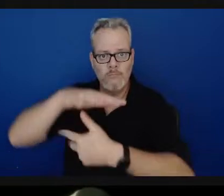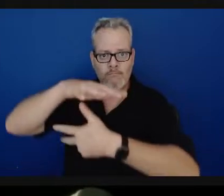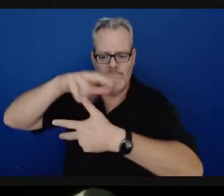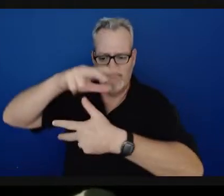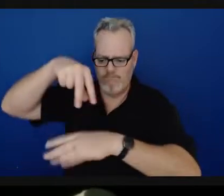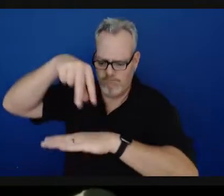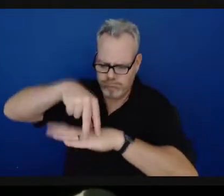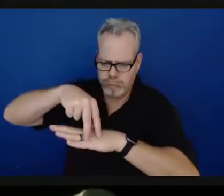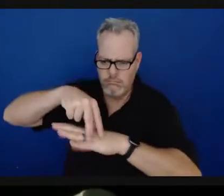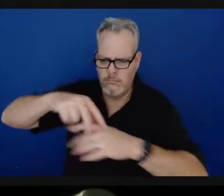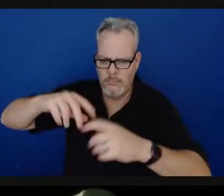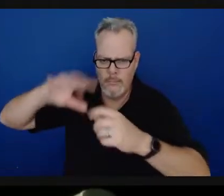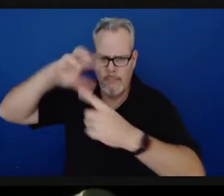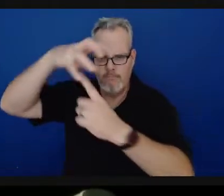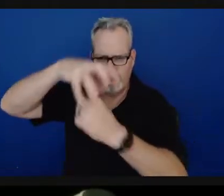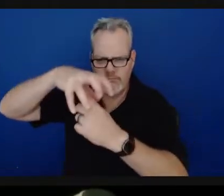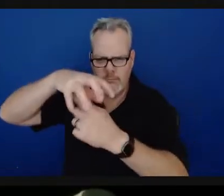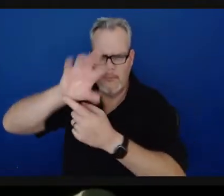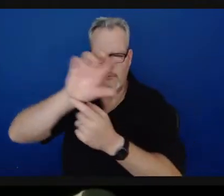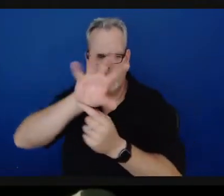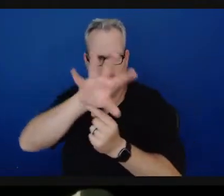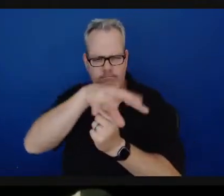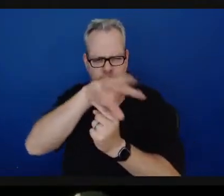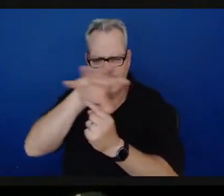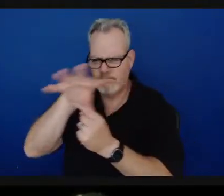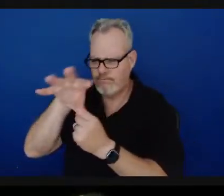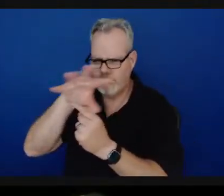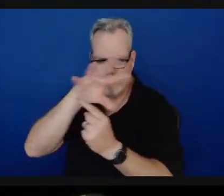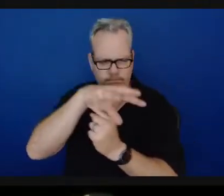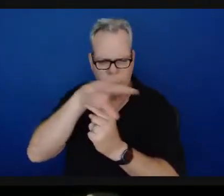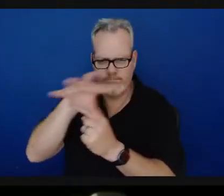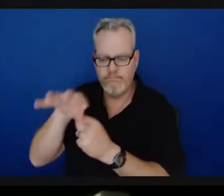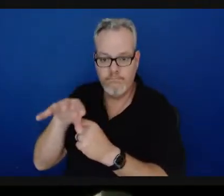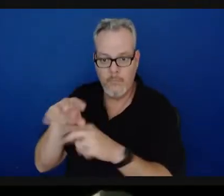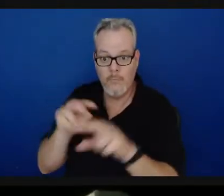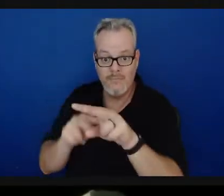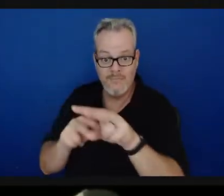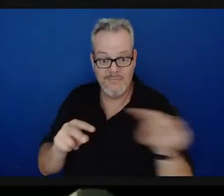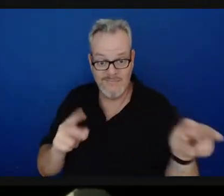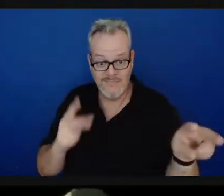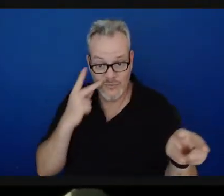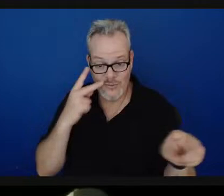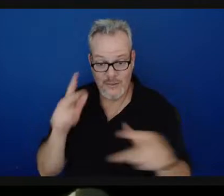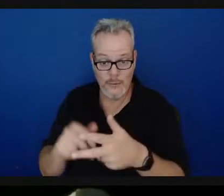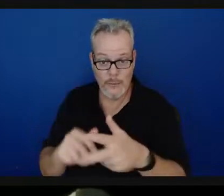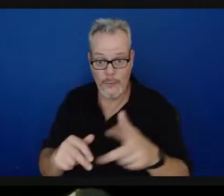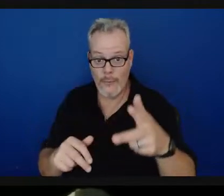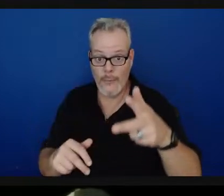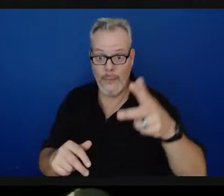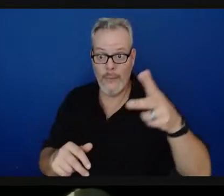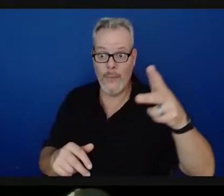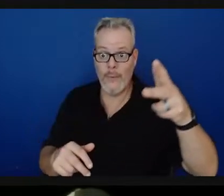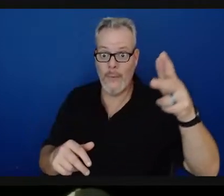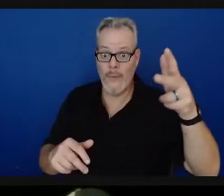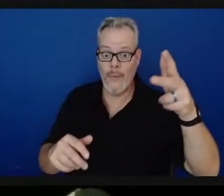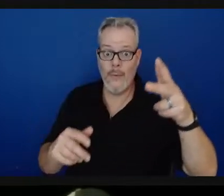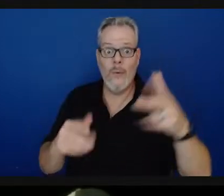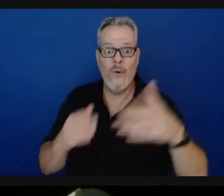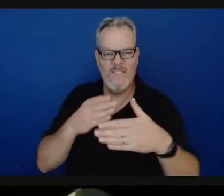themselves. So let me switch over to that here as I fly up above the rim. I'm going to wrap up this video